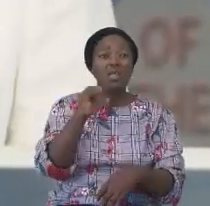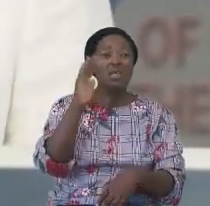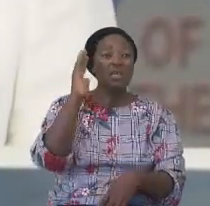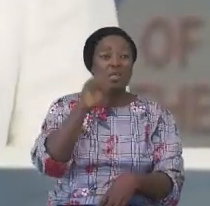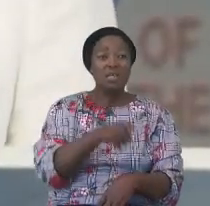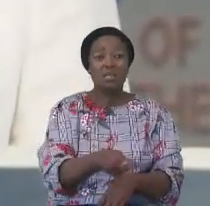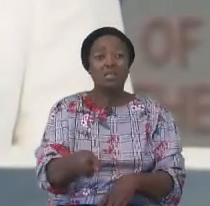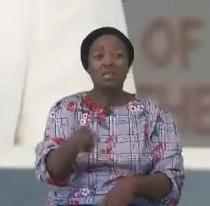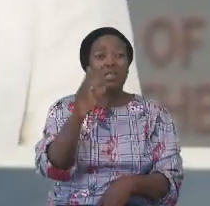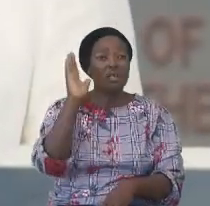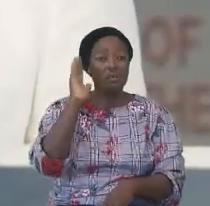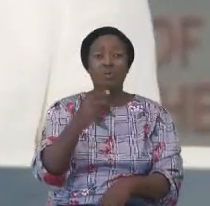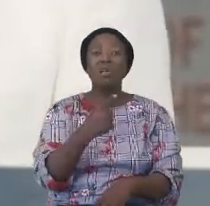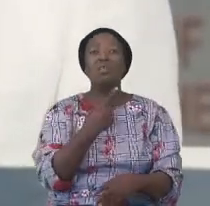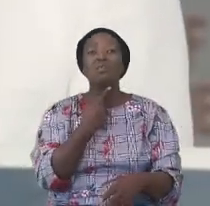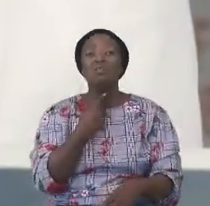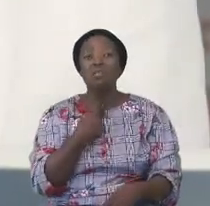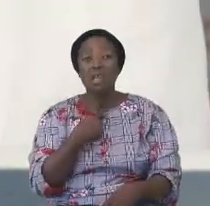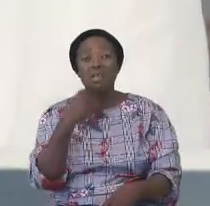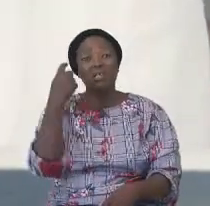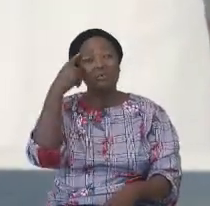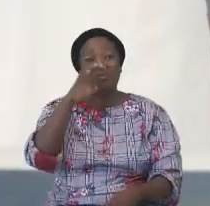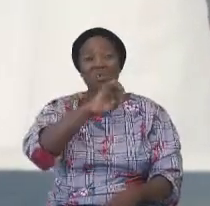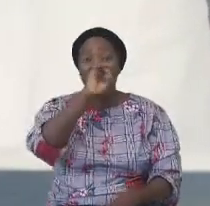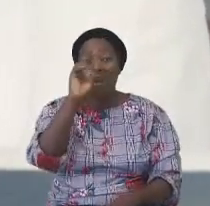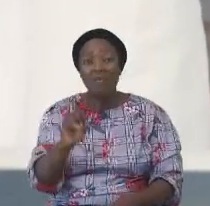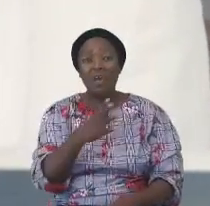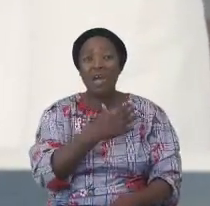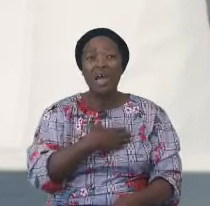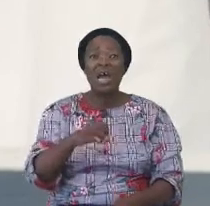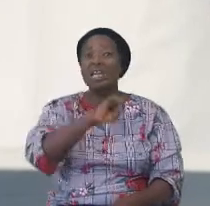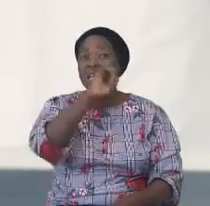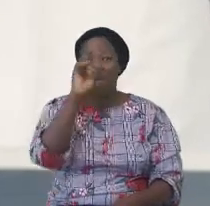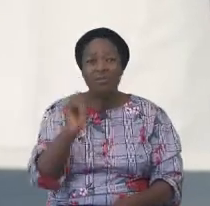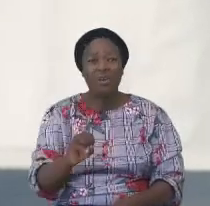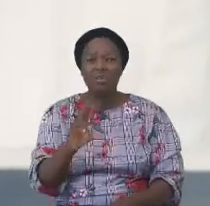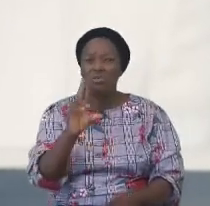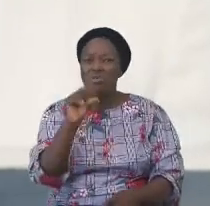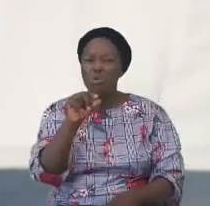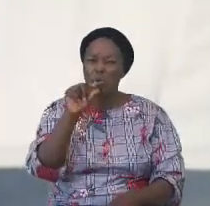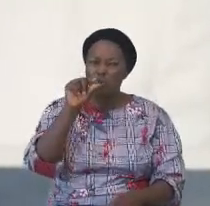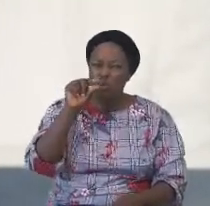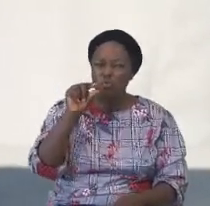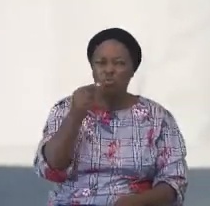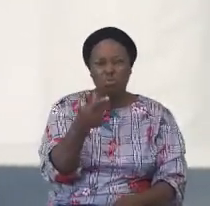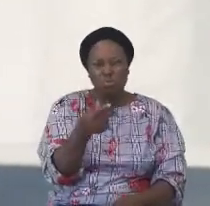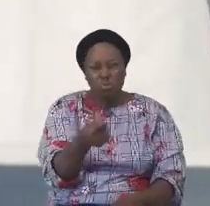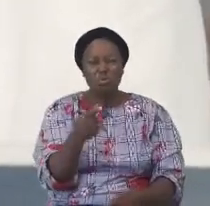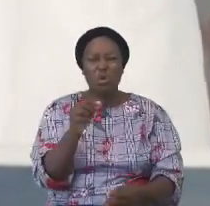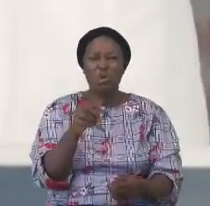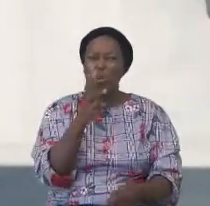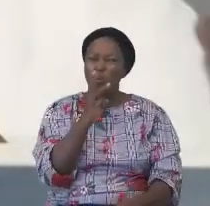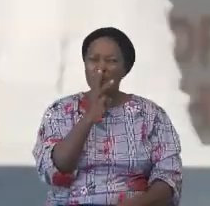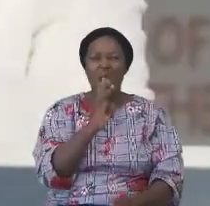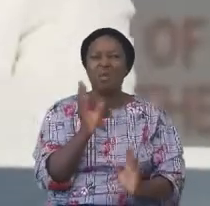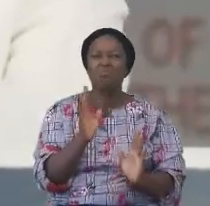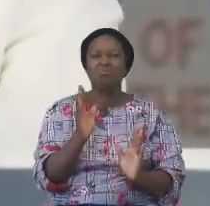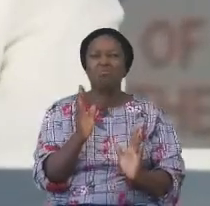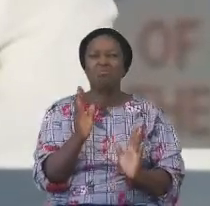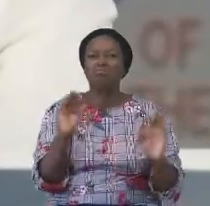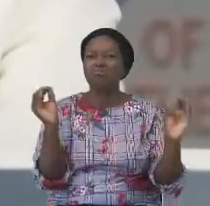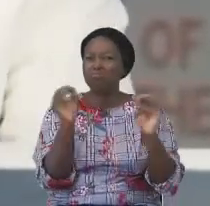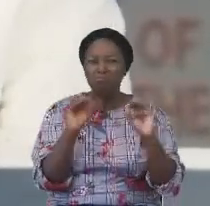here on earth now, they will thirst forever and ever. And there'll